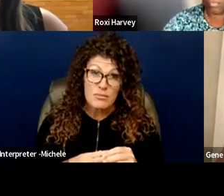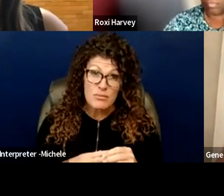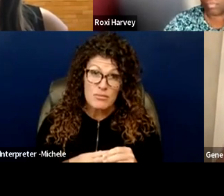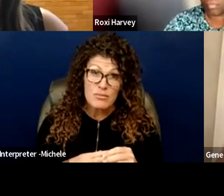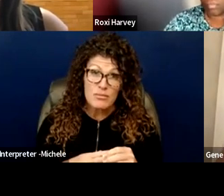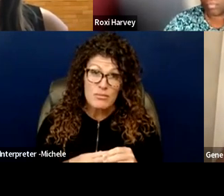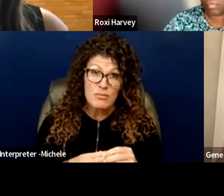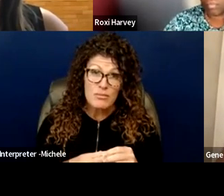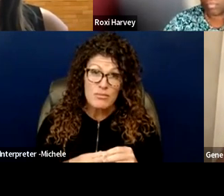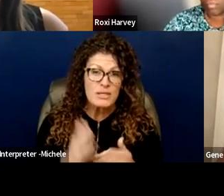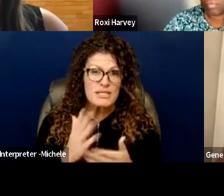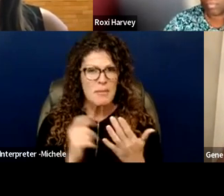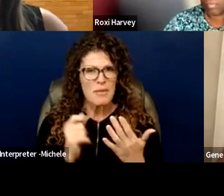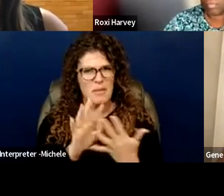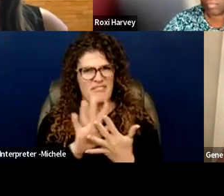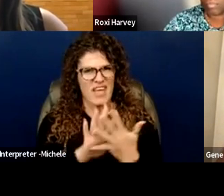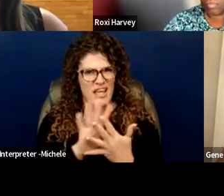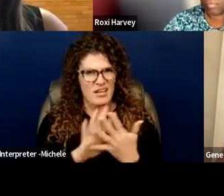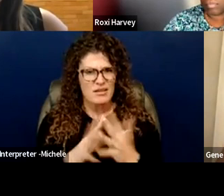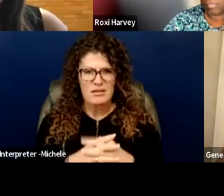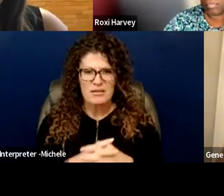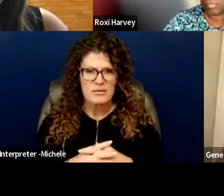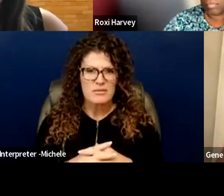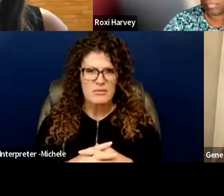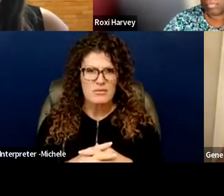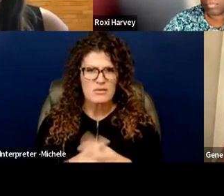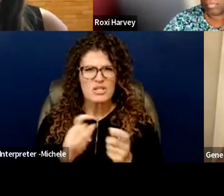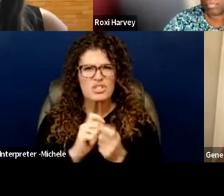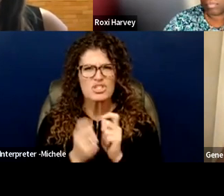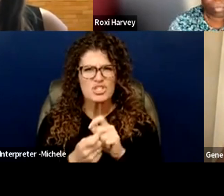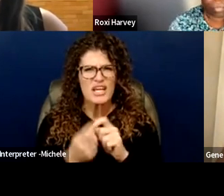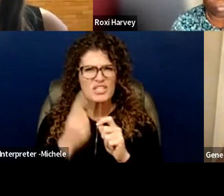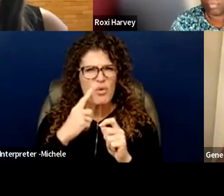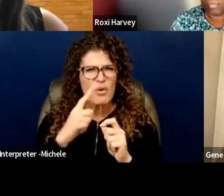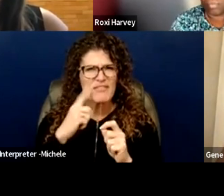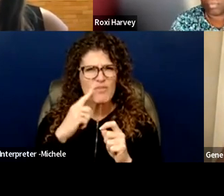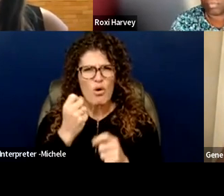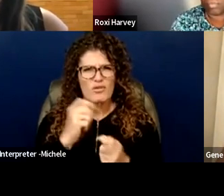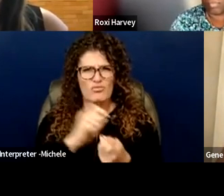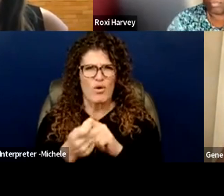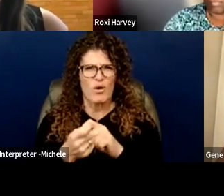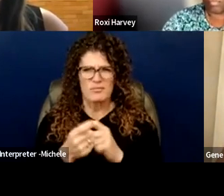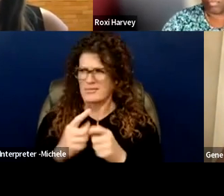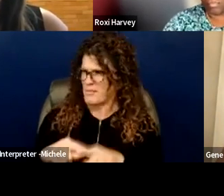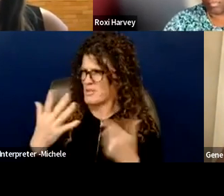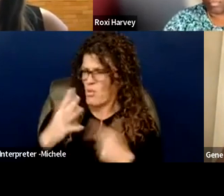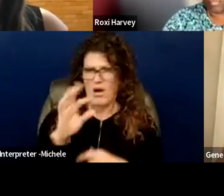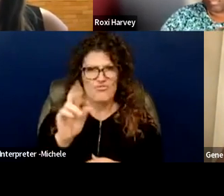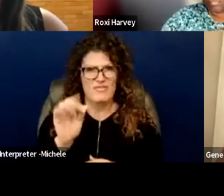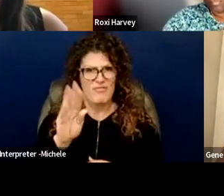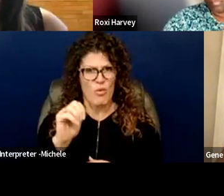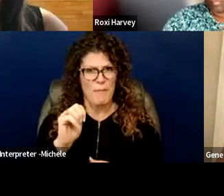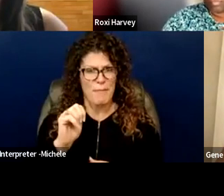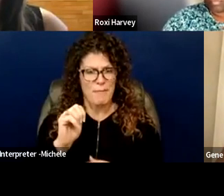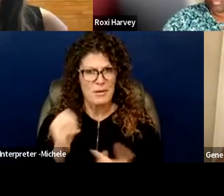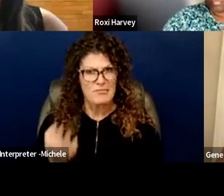you know, some of them are kind of vague, right? So like when say like, you know, changes for the need of reforms, I think it depends on what the reforms are, right? That the person